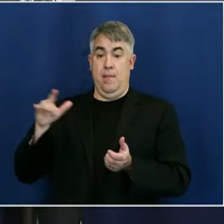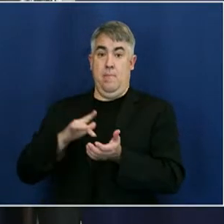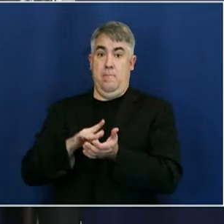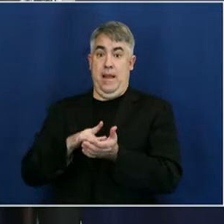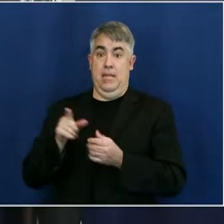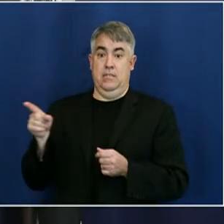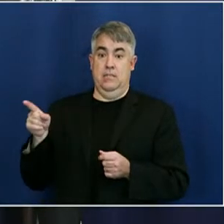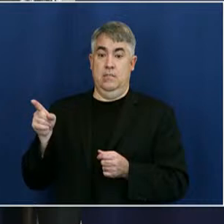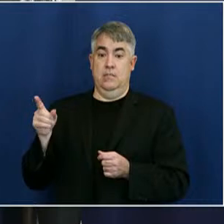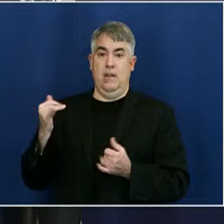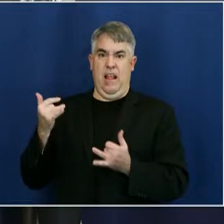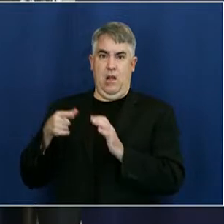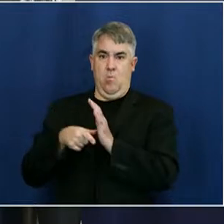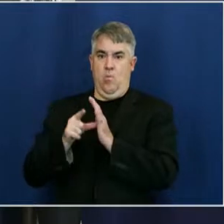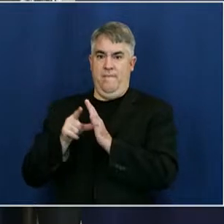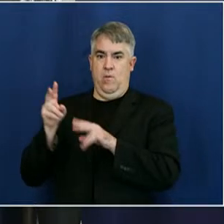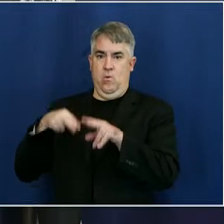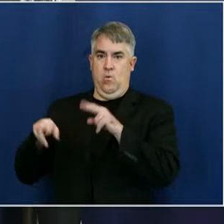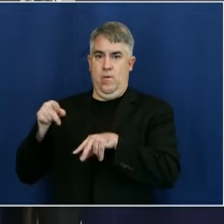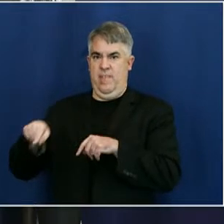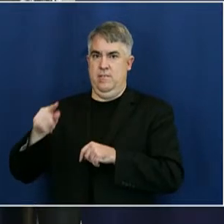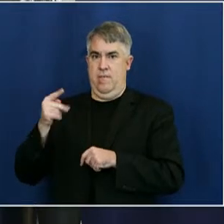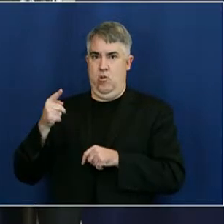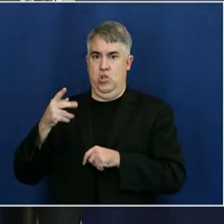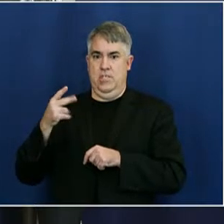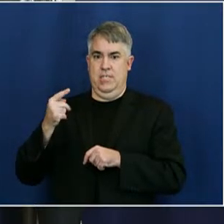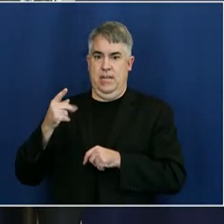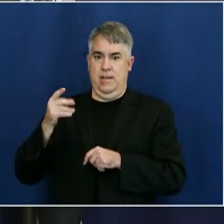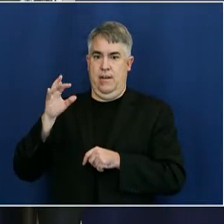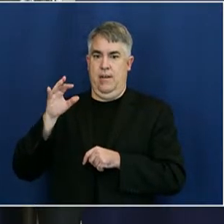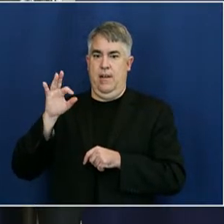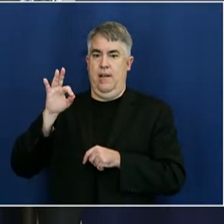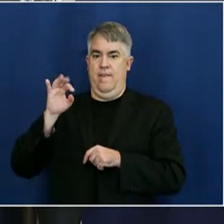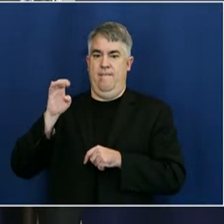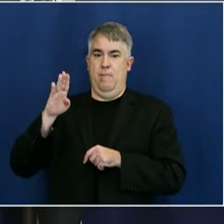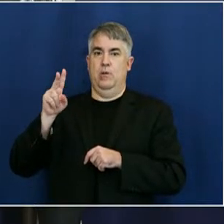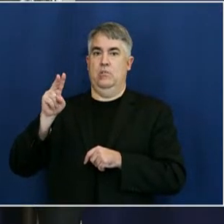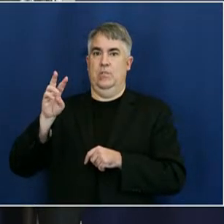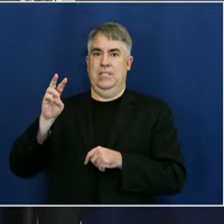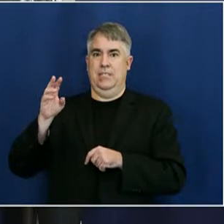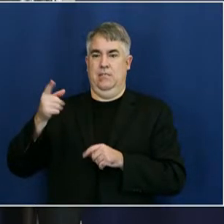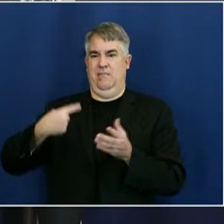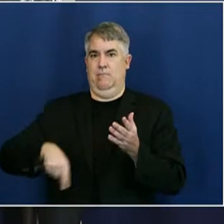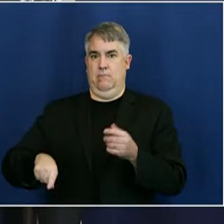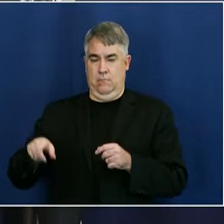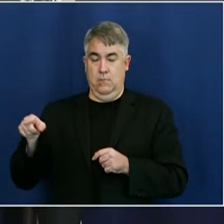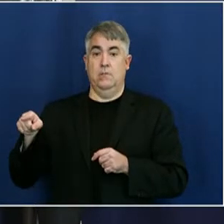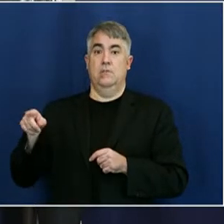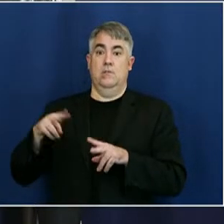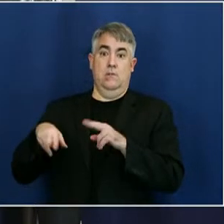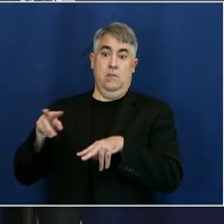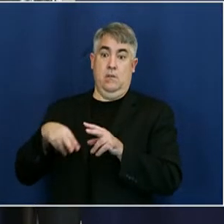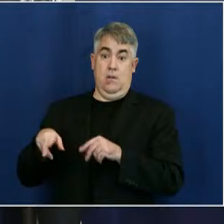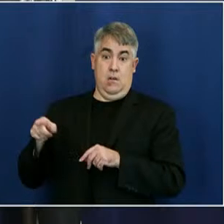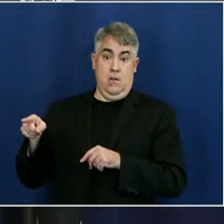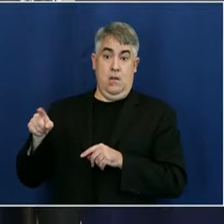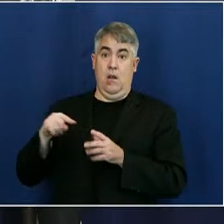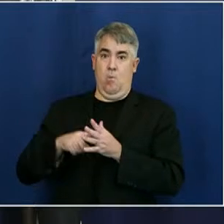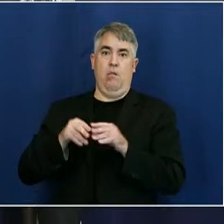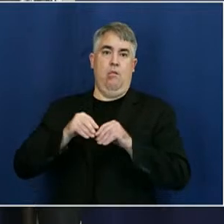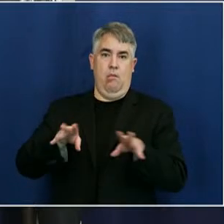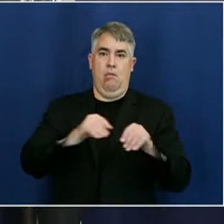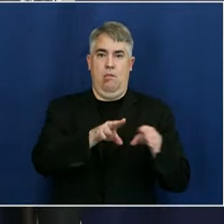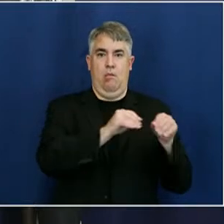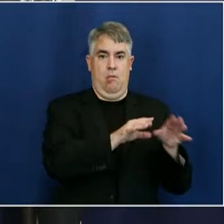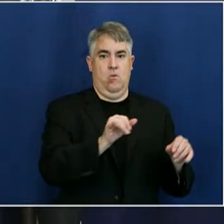26th, and that is going to create a pipeline of vaccines all across the nation and into our